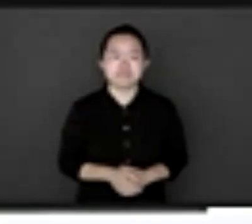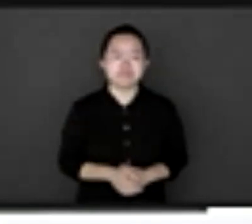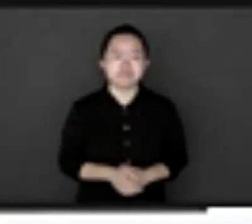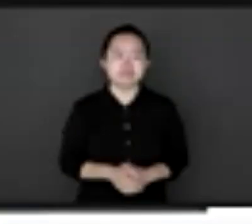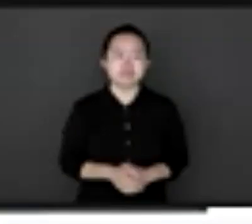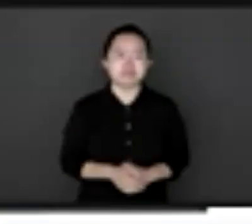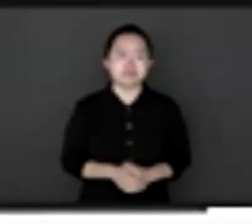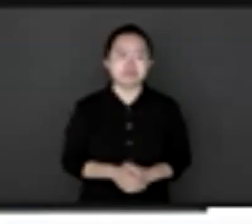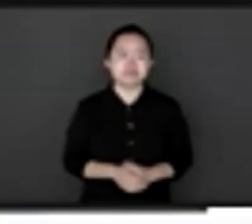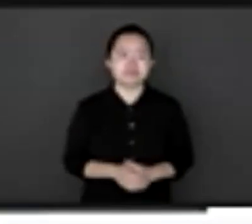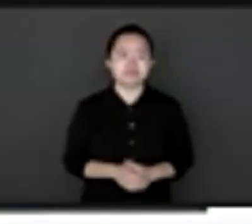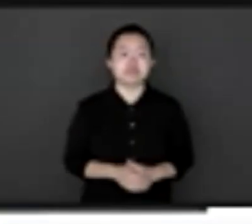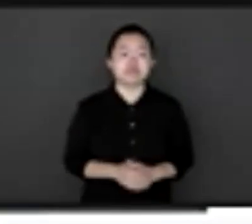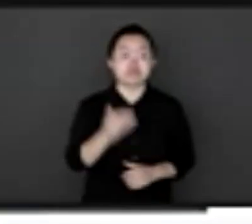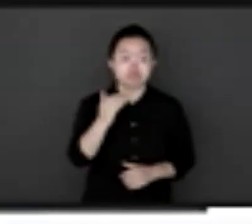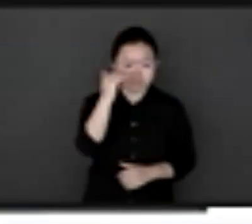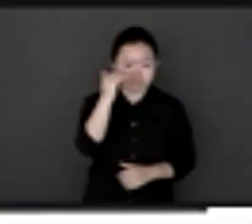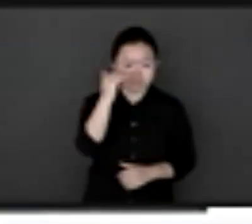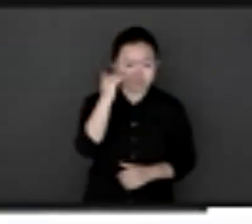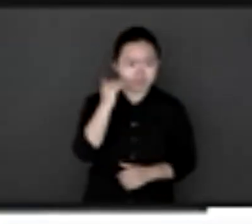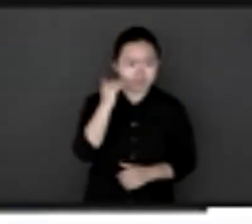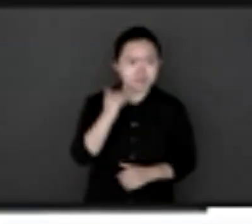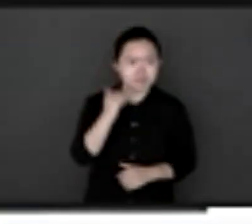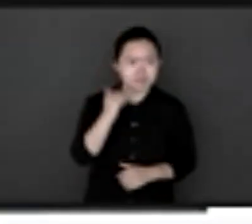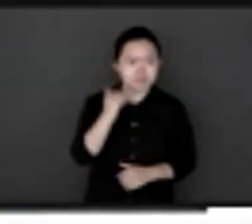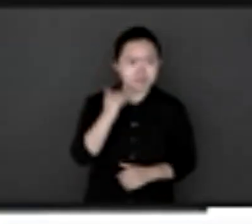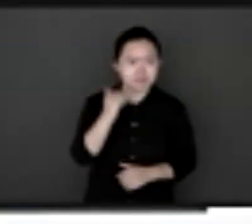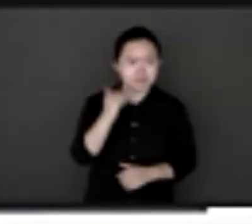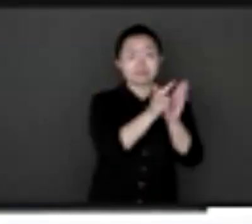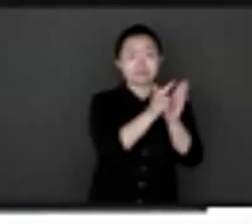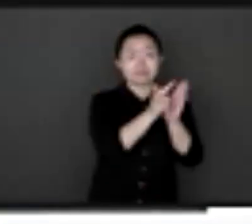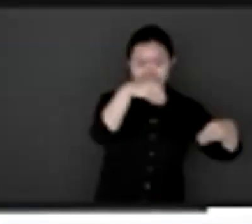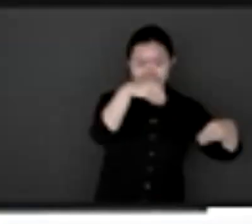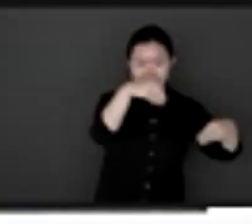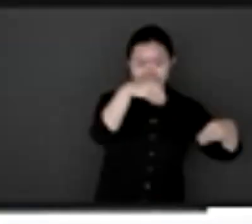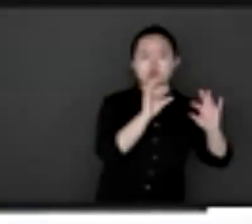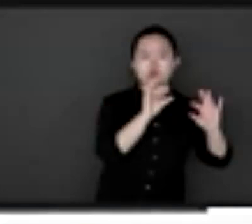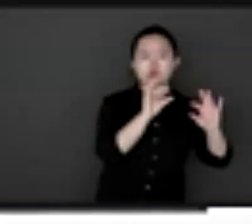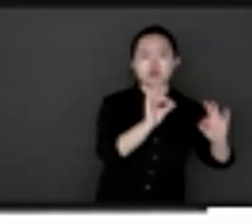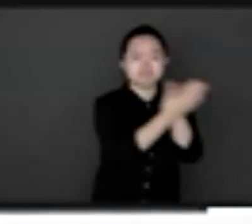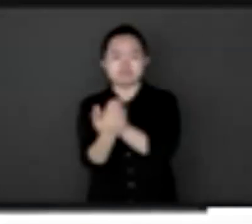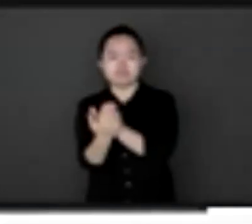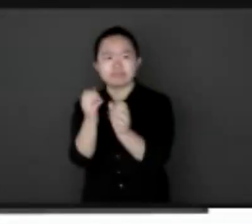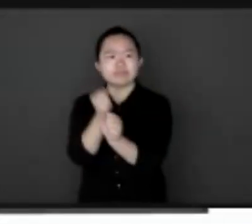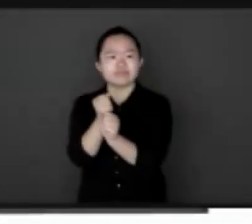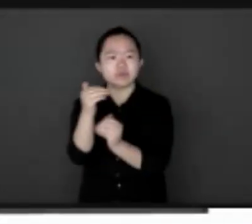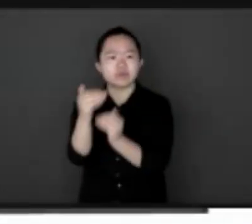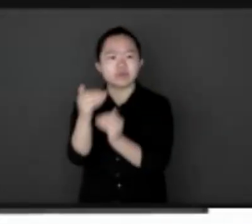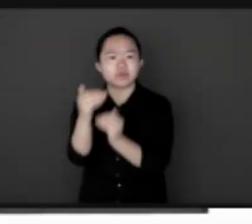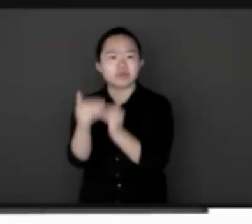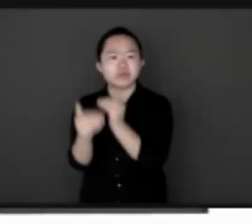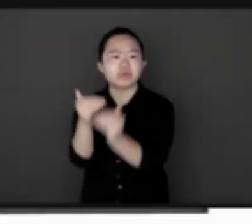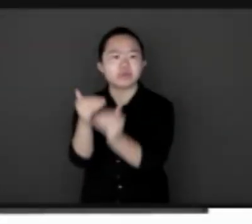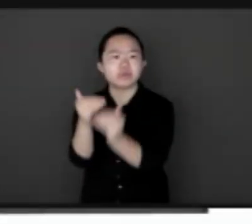The implementation of this legislation, well, it was enforced in 2016. It was transposed, like